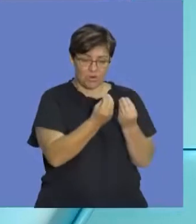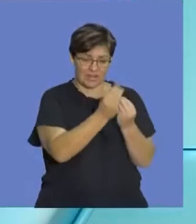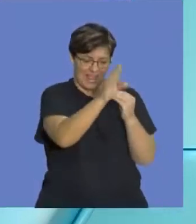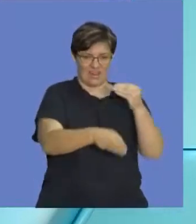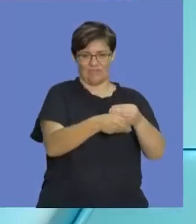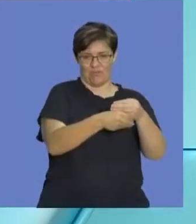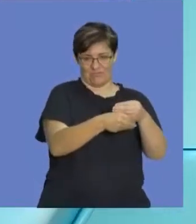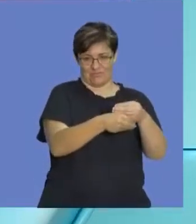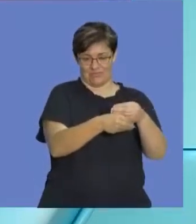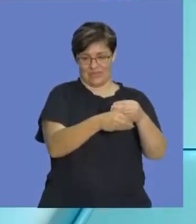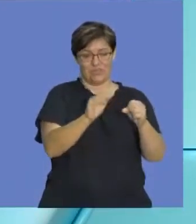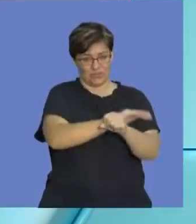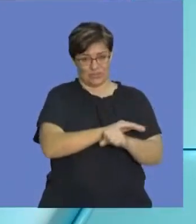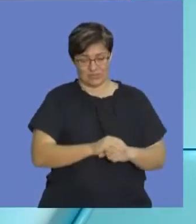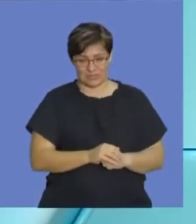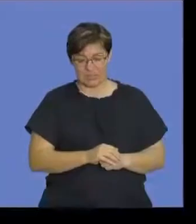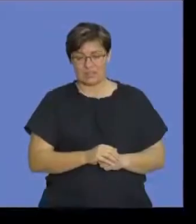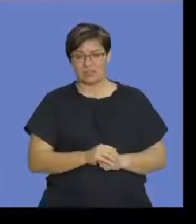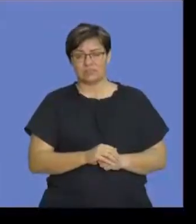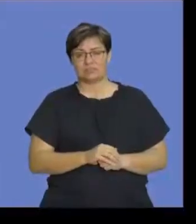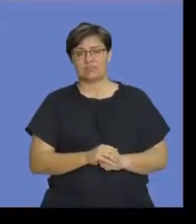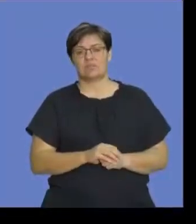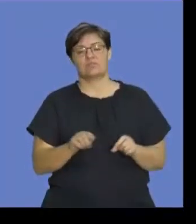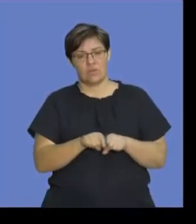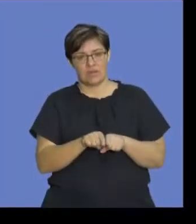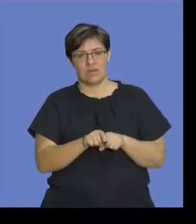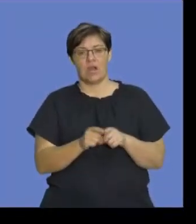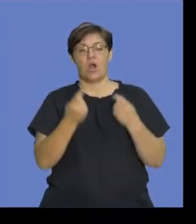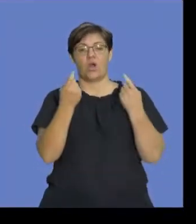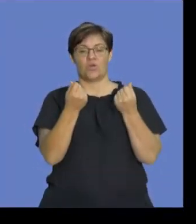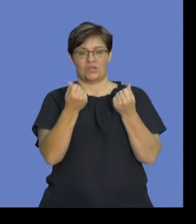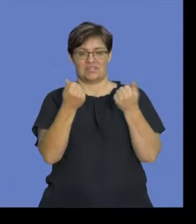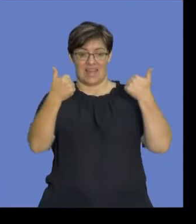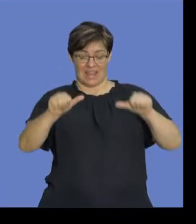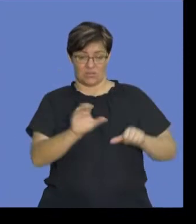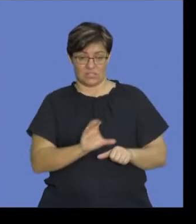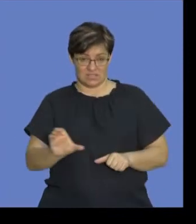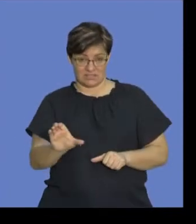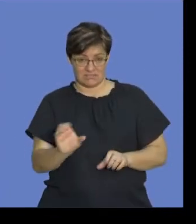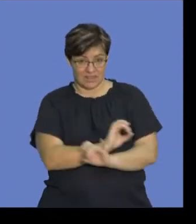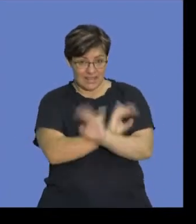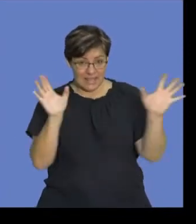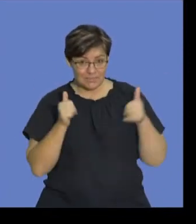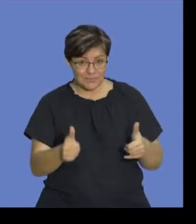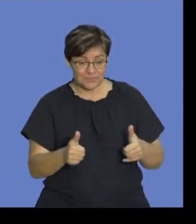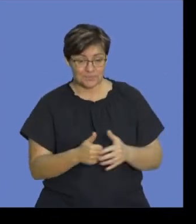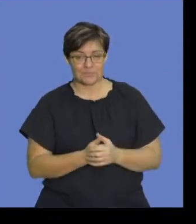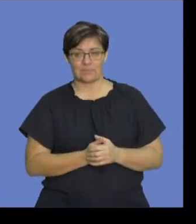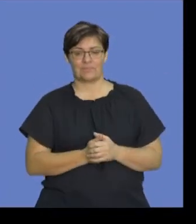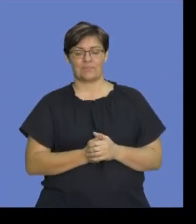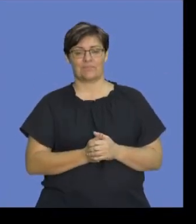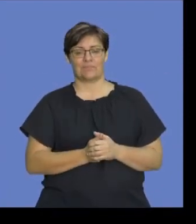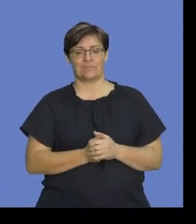that product. Okay, so this is also a cost account. Clear? Okay,